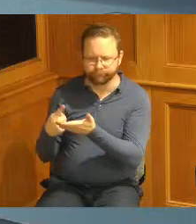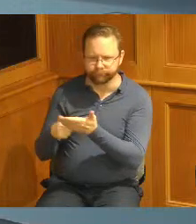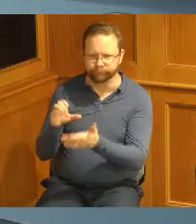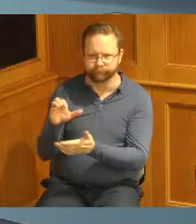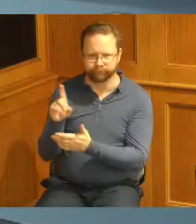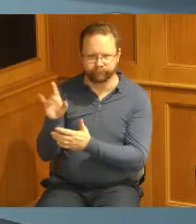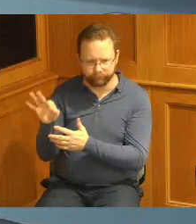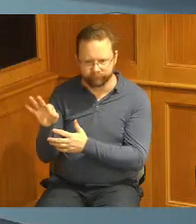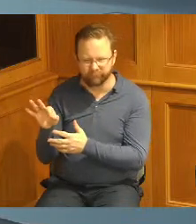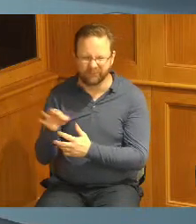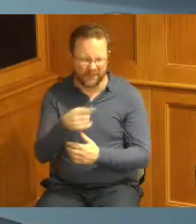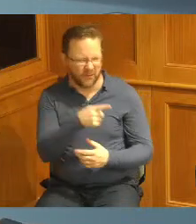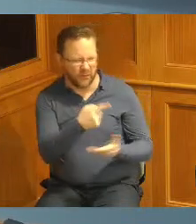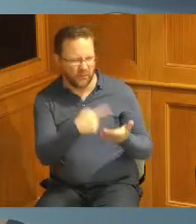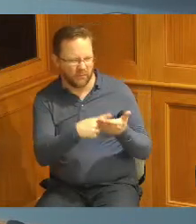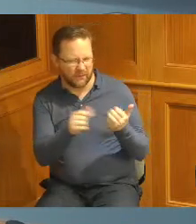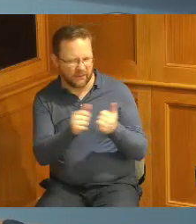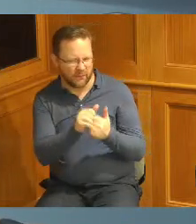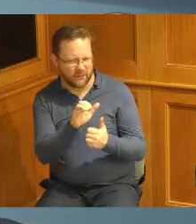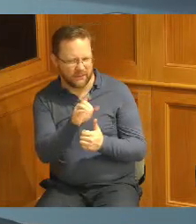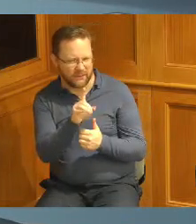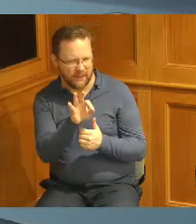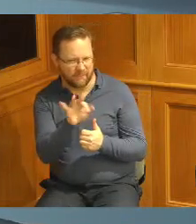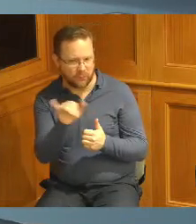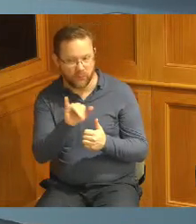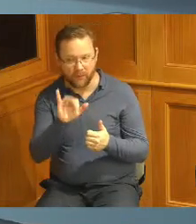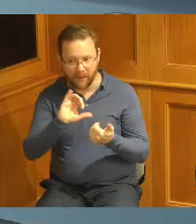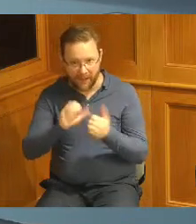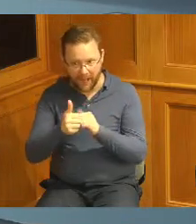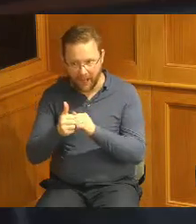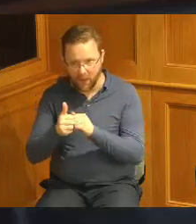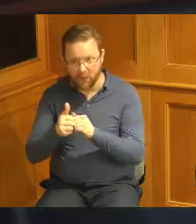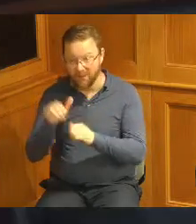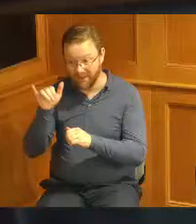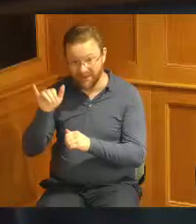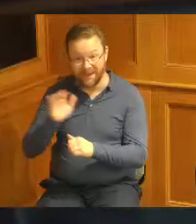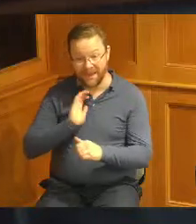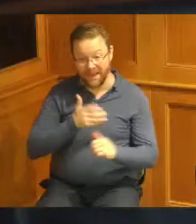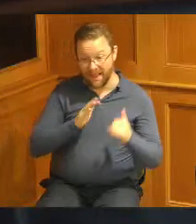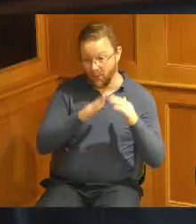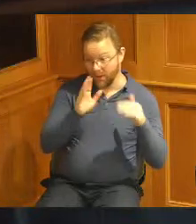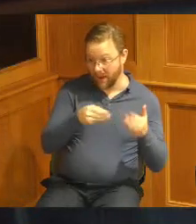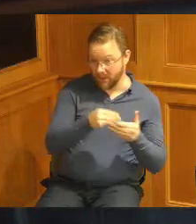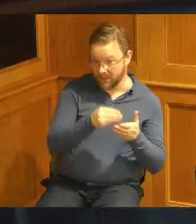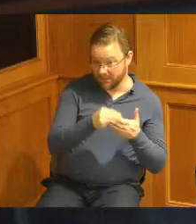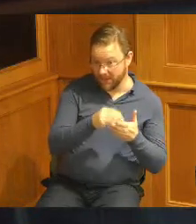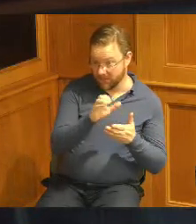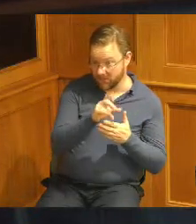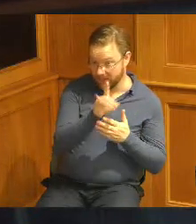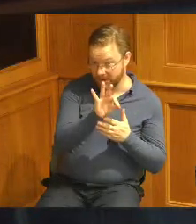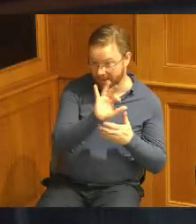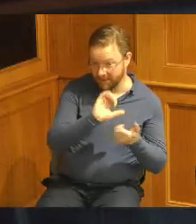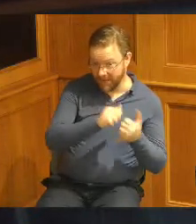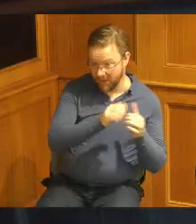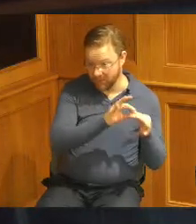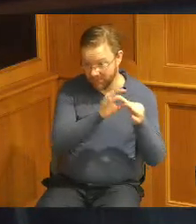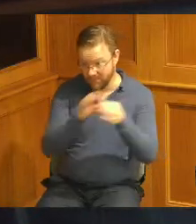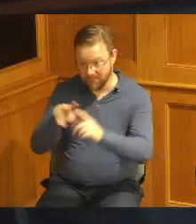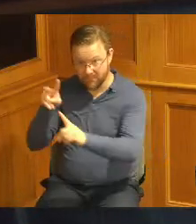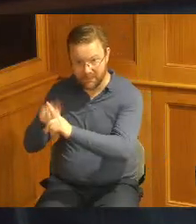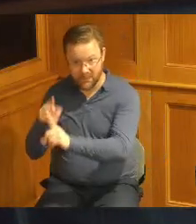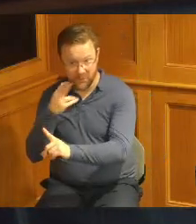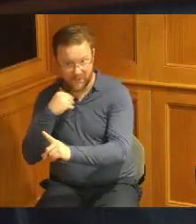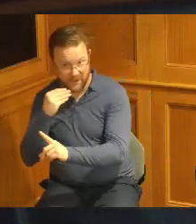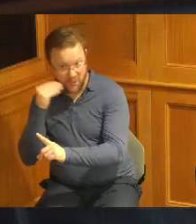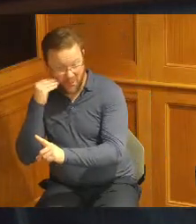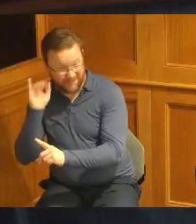had conversations as well about how to roll that into some of the housing dollars that we've provided to CDF and see if tiny homes